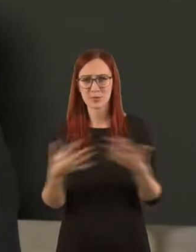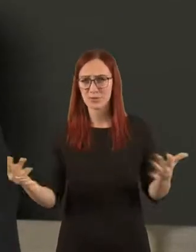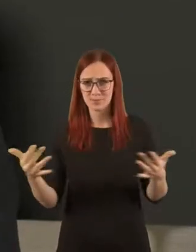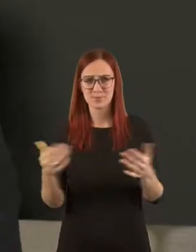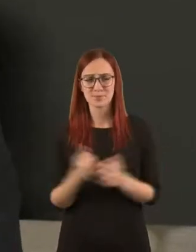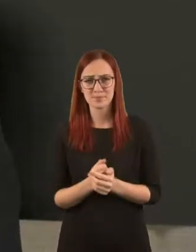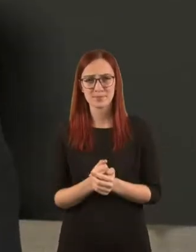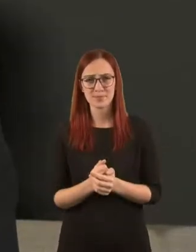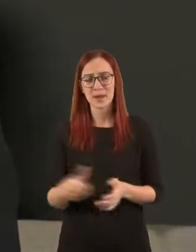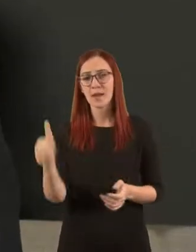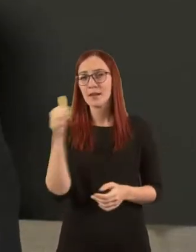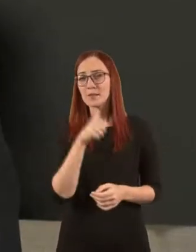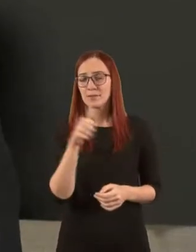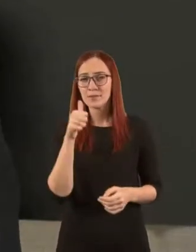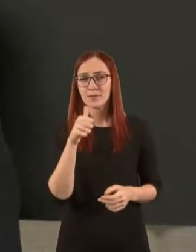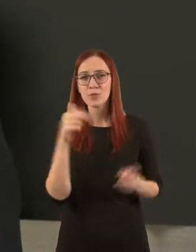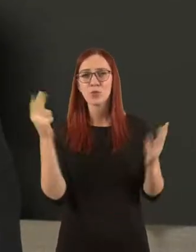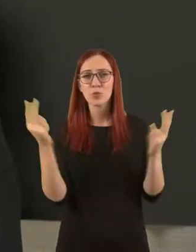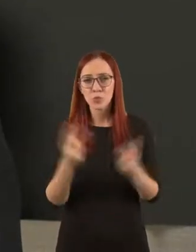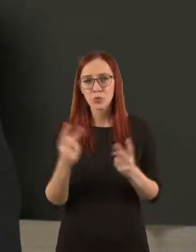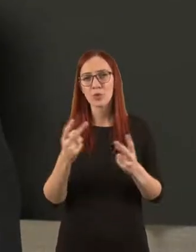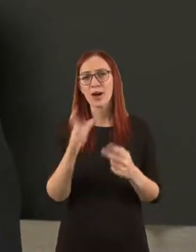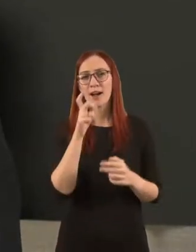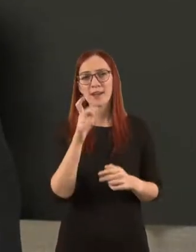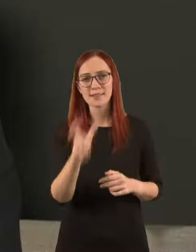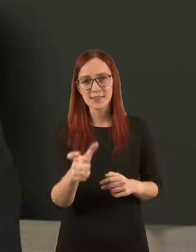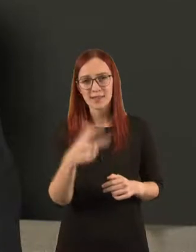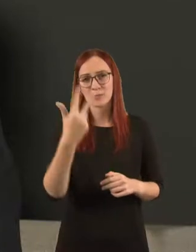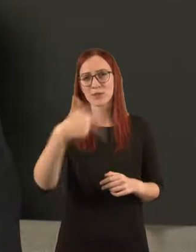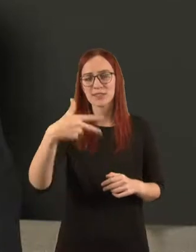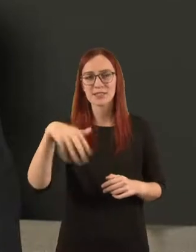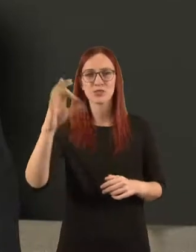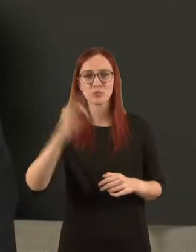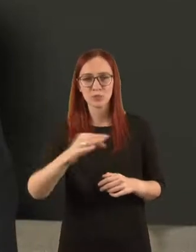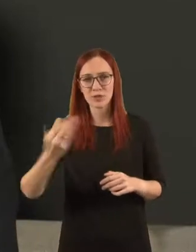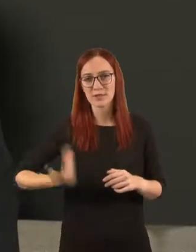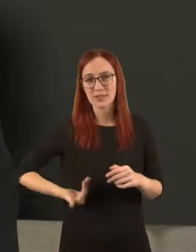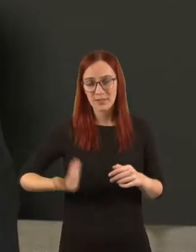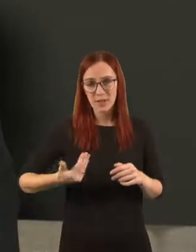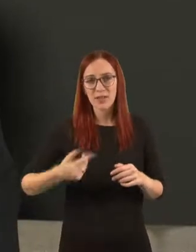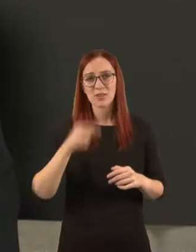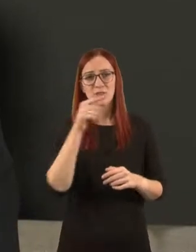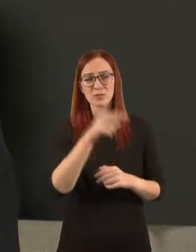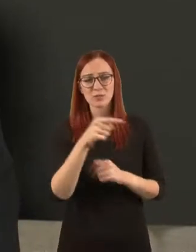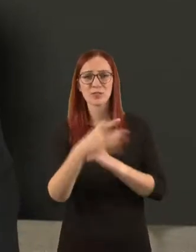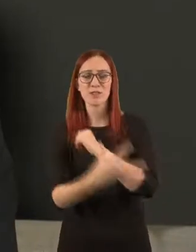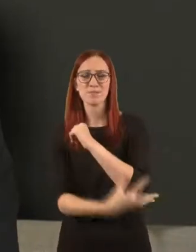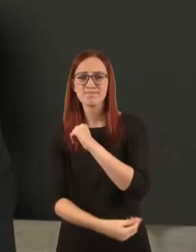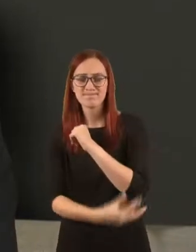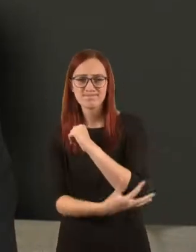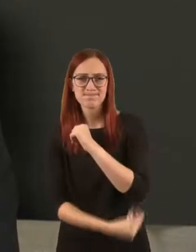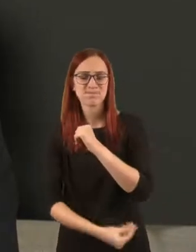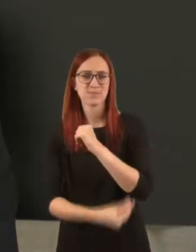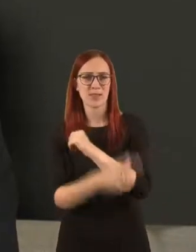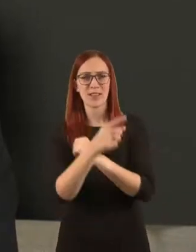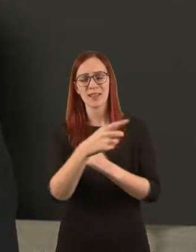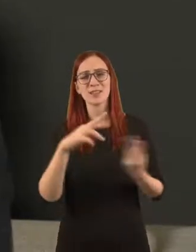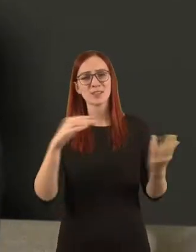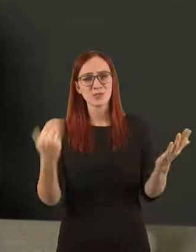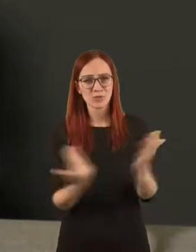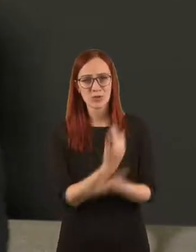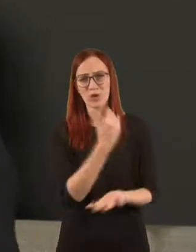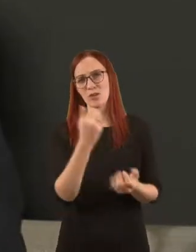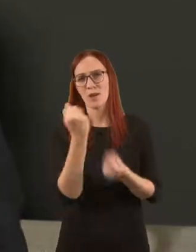about taxing CO2 or any other topic. So we have about 30